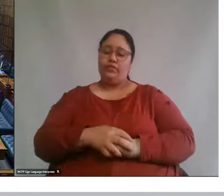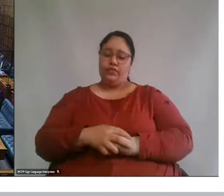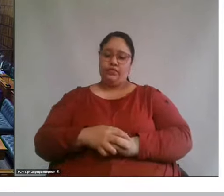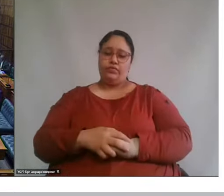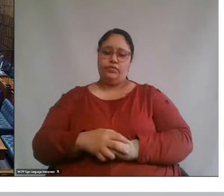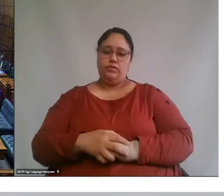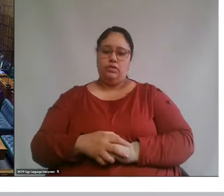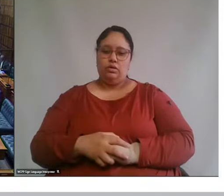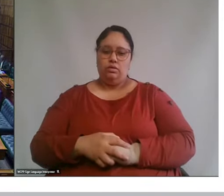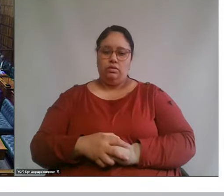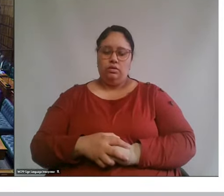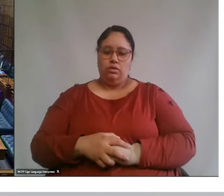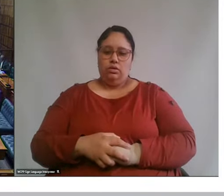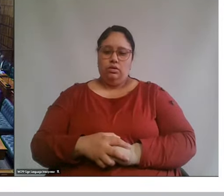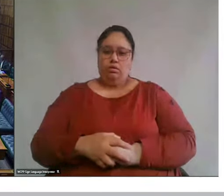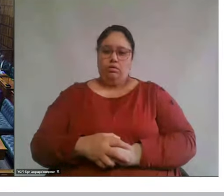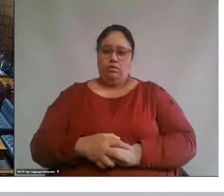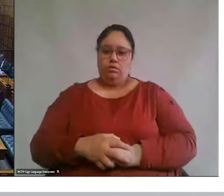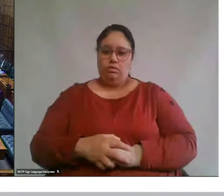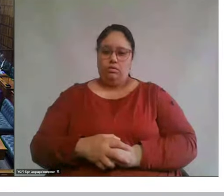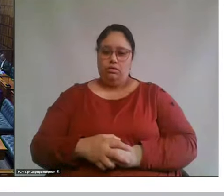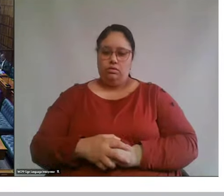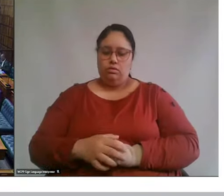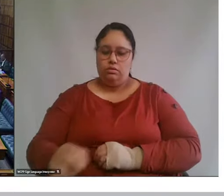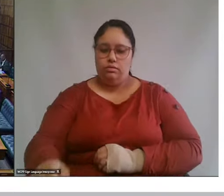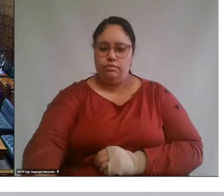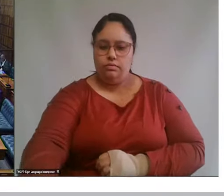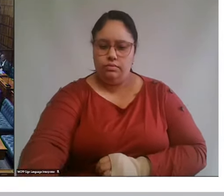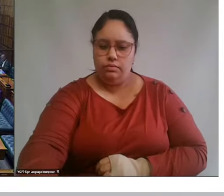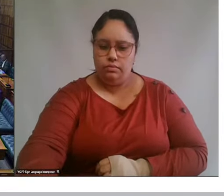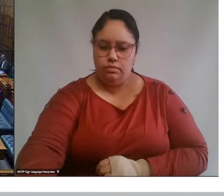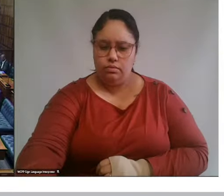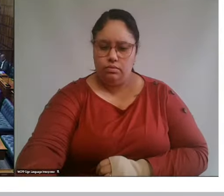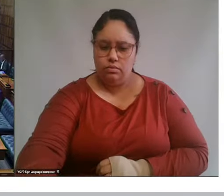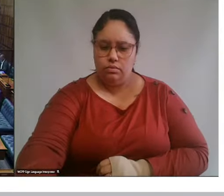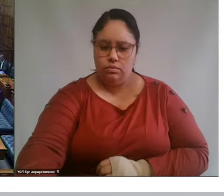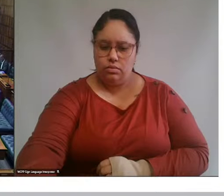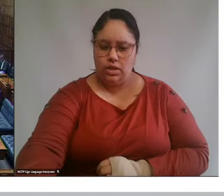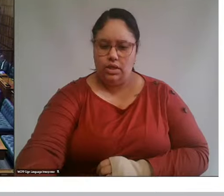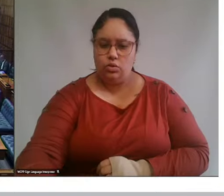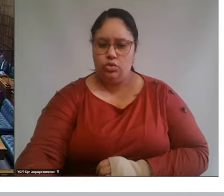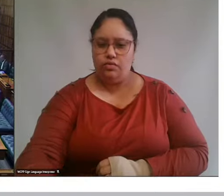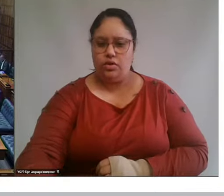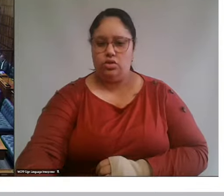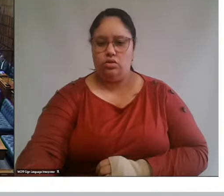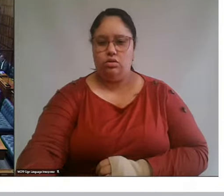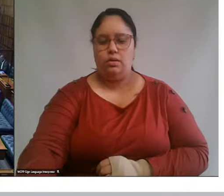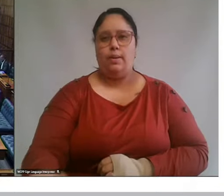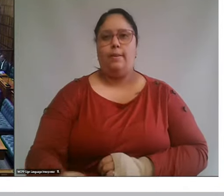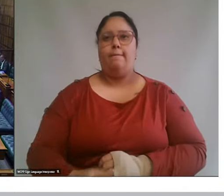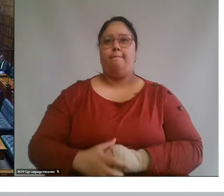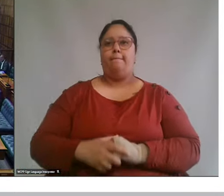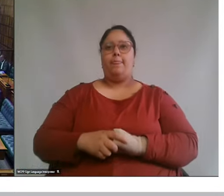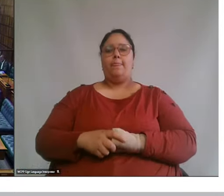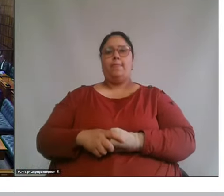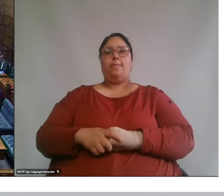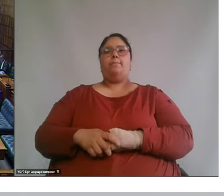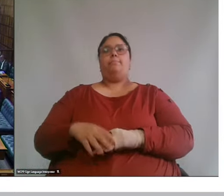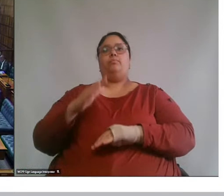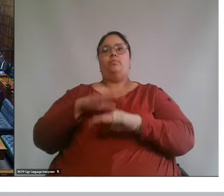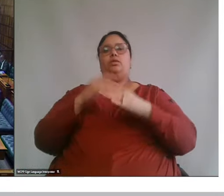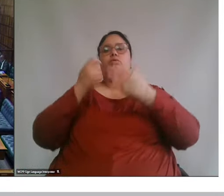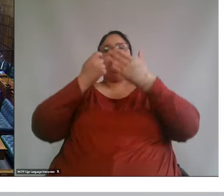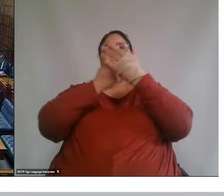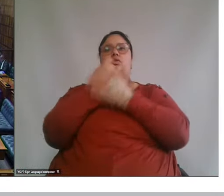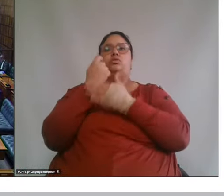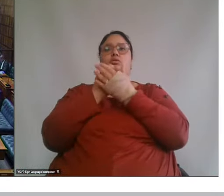my my my my second question is on page uh 40 uh on the export